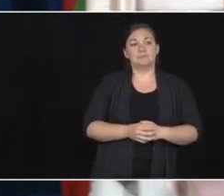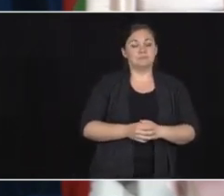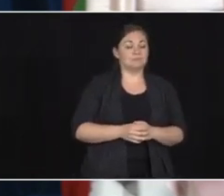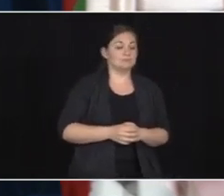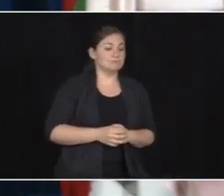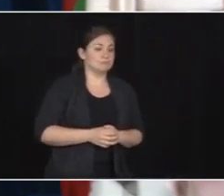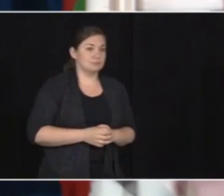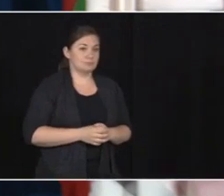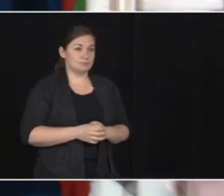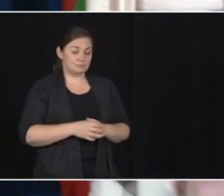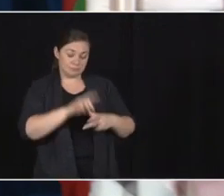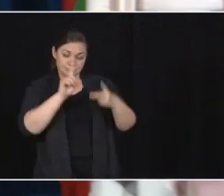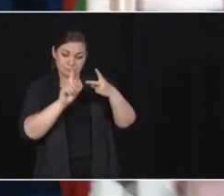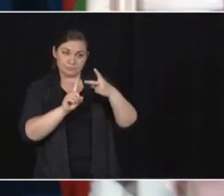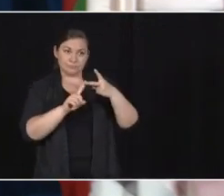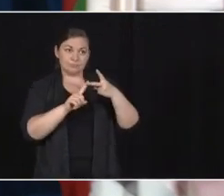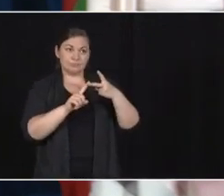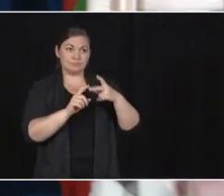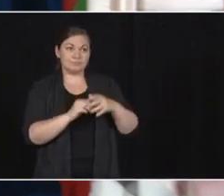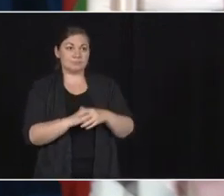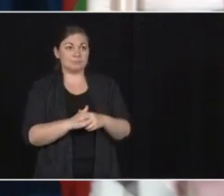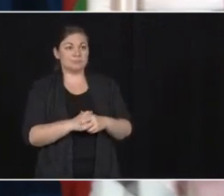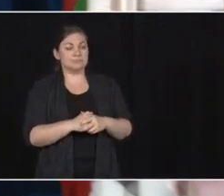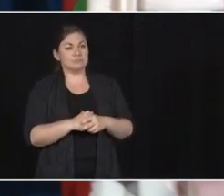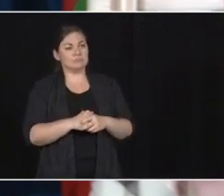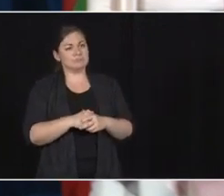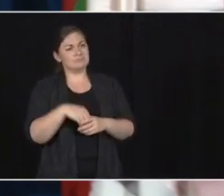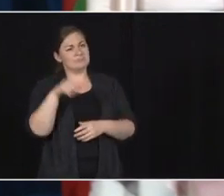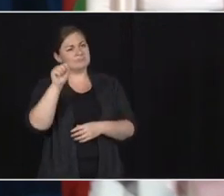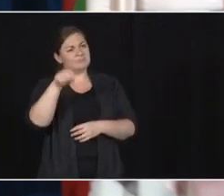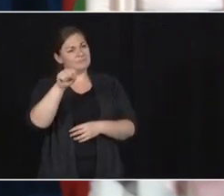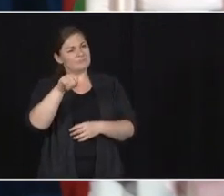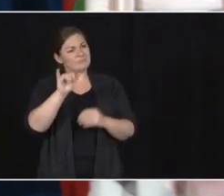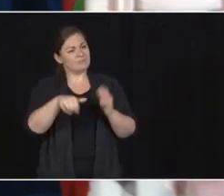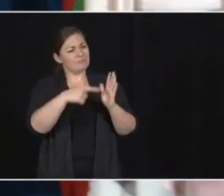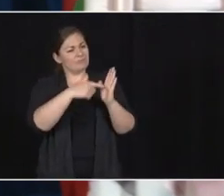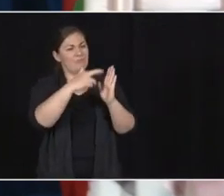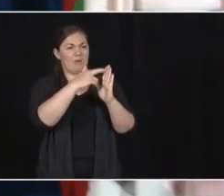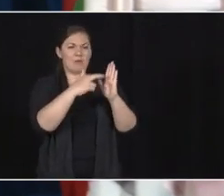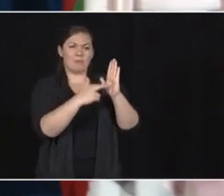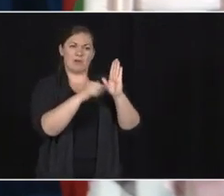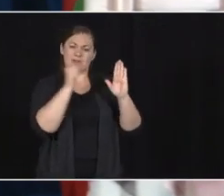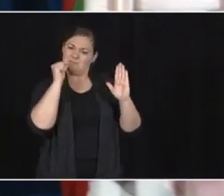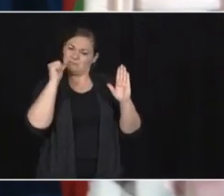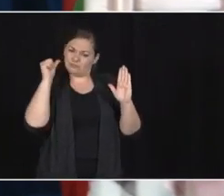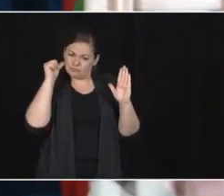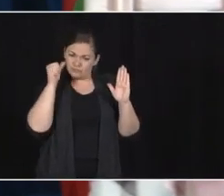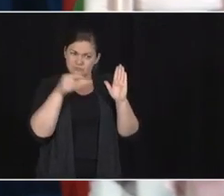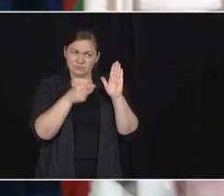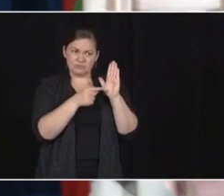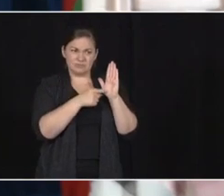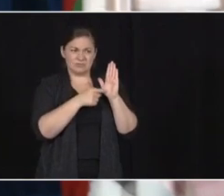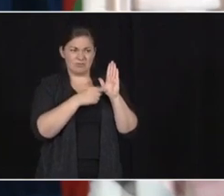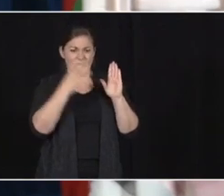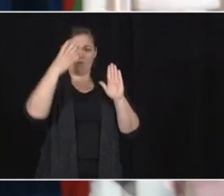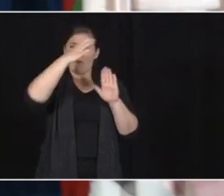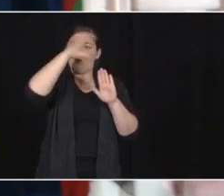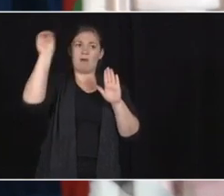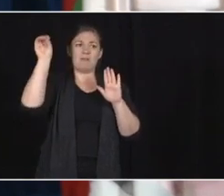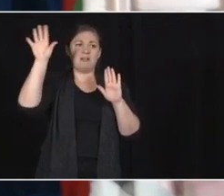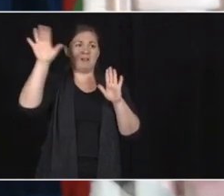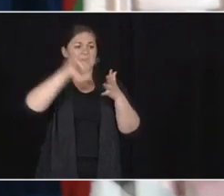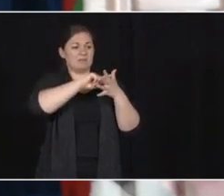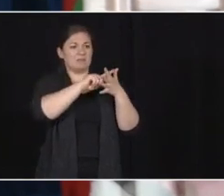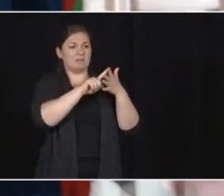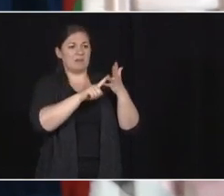Follow up. Yeah, Premier, the report yesterday, these companies, like I said, they manage dozens of other homes in the province, and